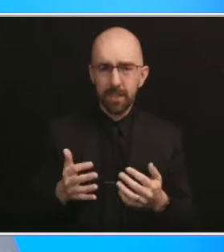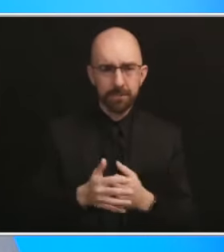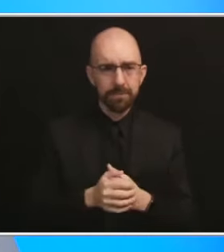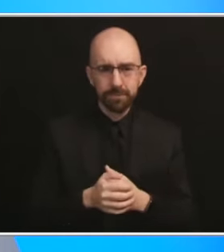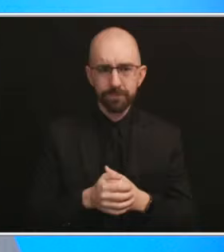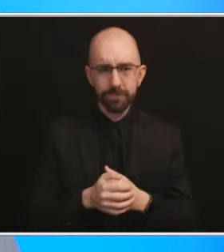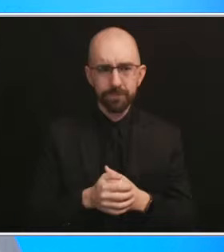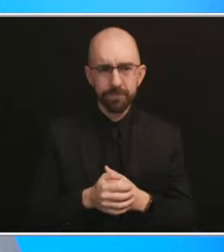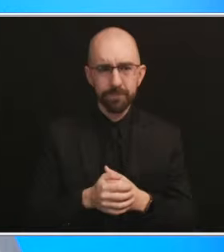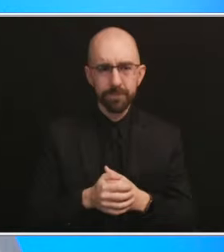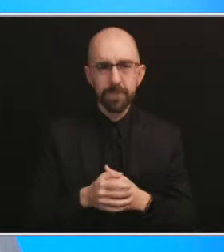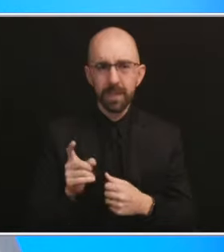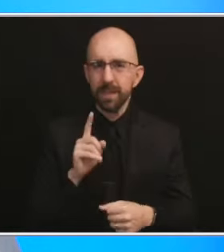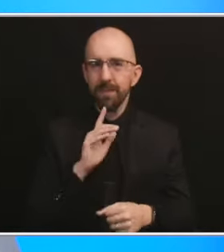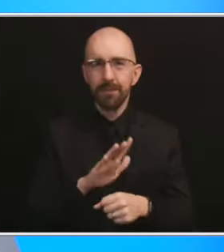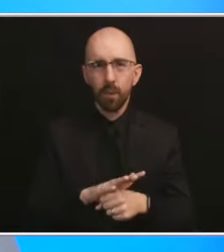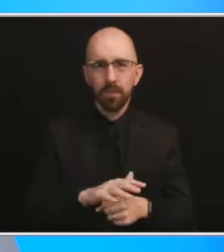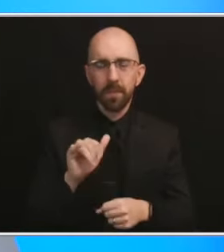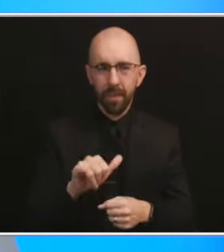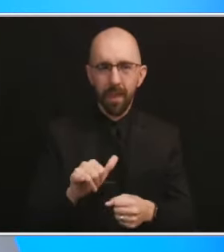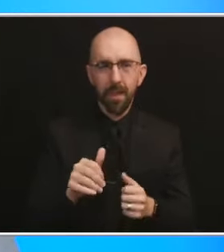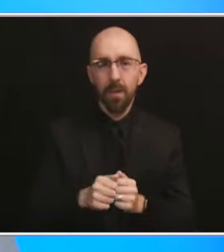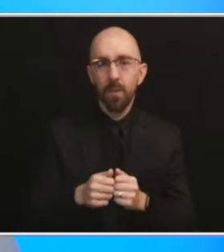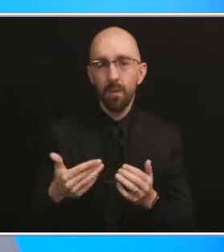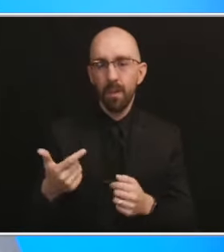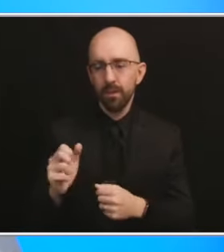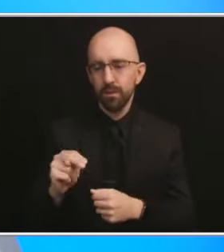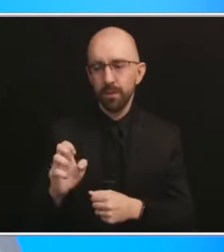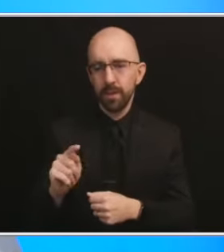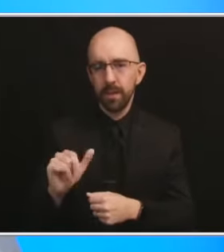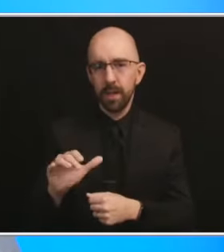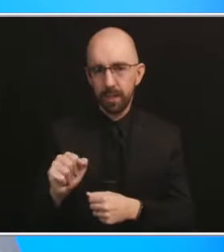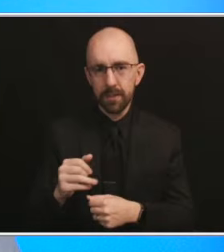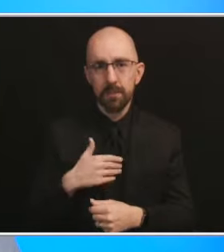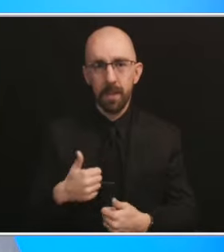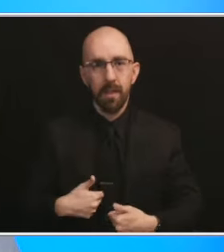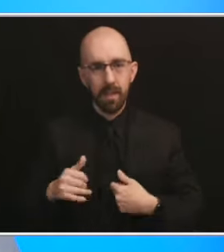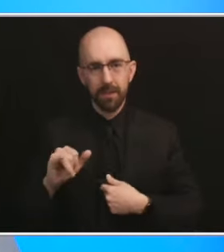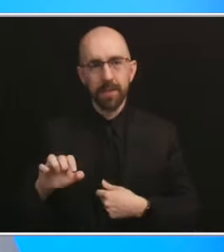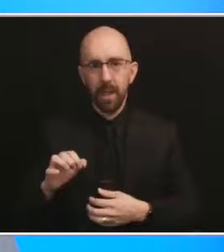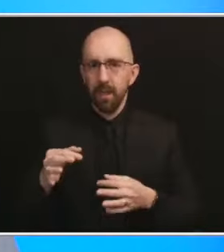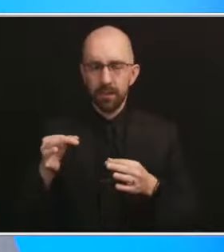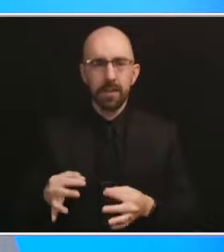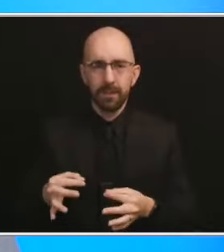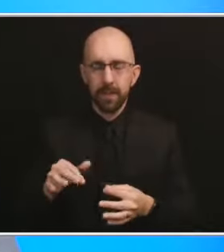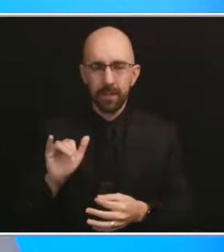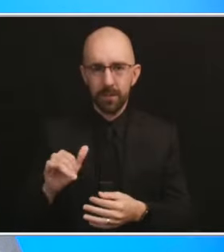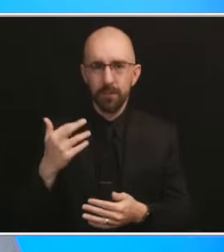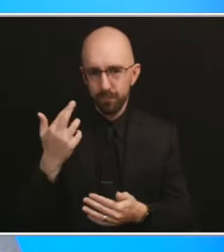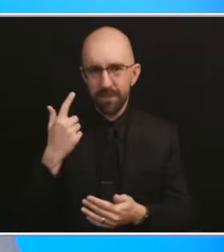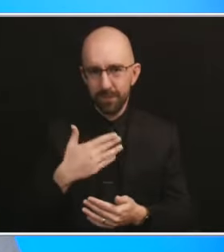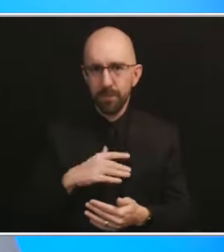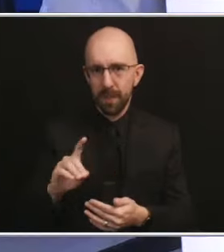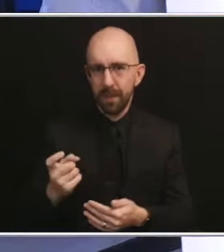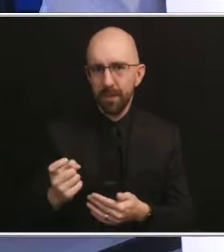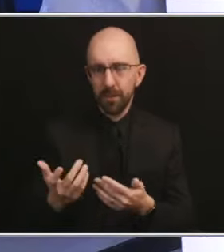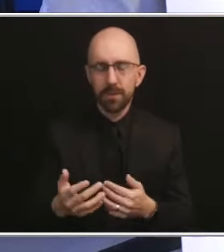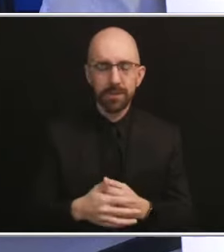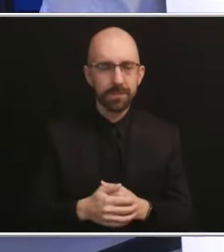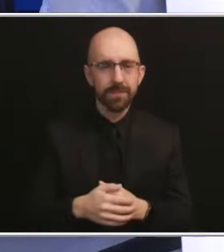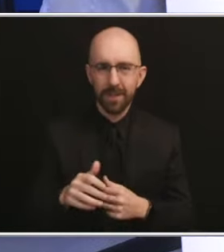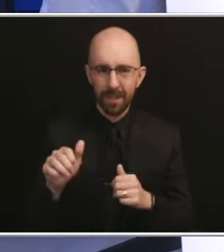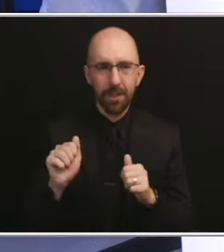it's confirmed that, without the genetics, that my lifestyle definitely was a reason for my diagnosis. Yeah, coulda, woulda, shoulda.